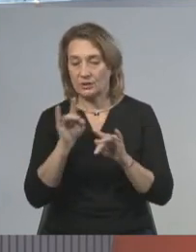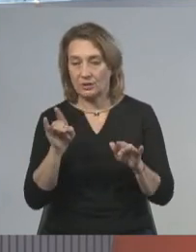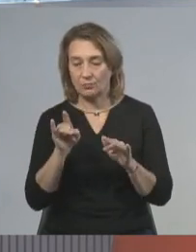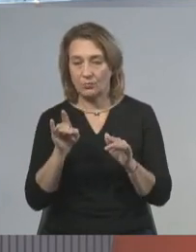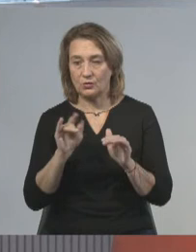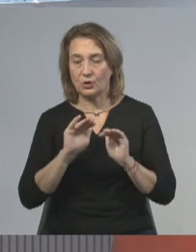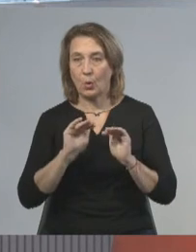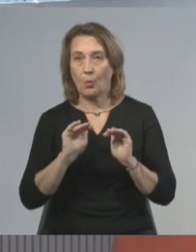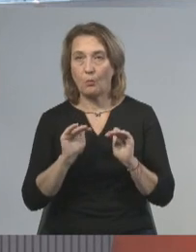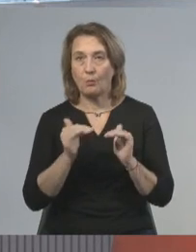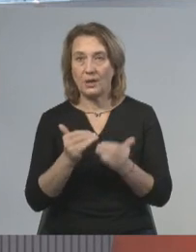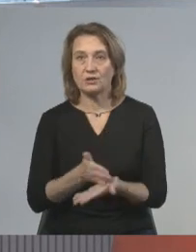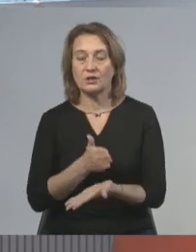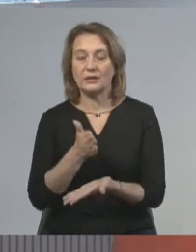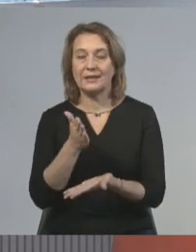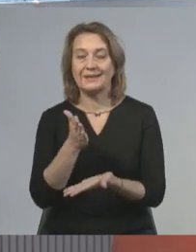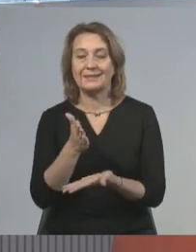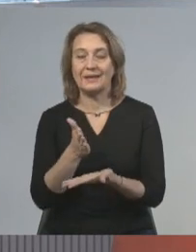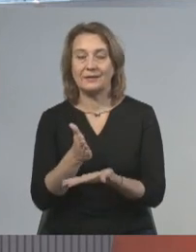of requirements